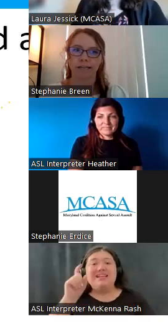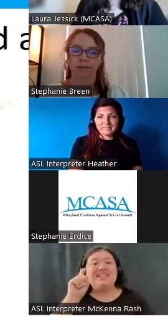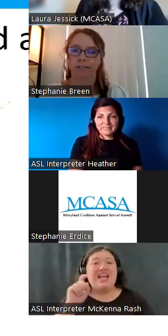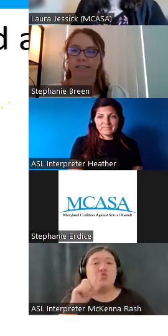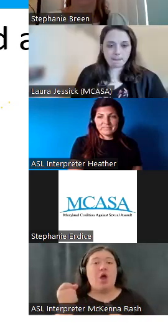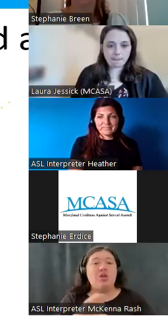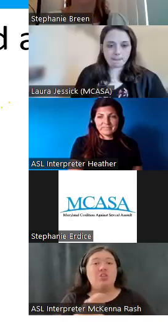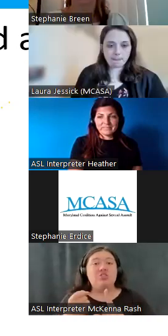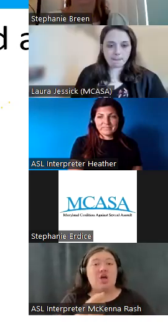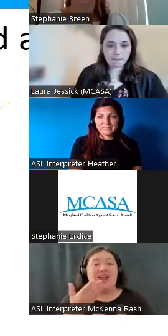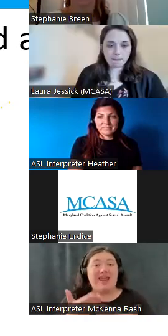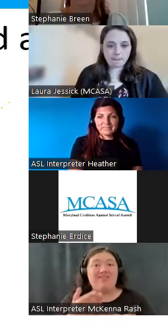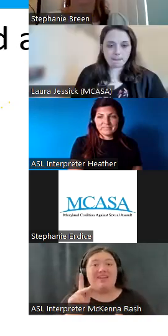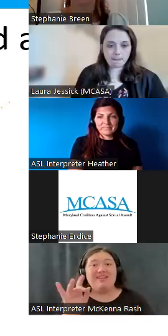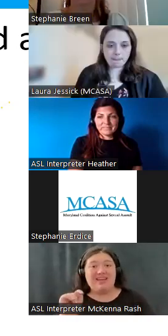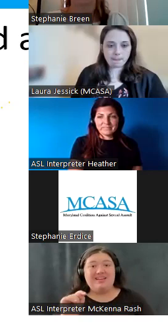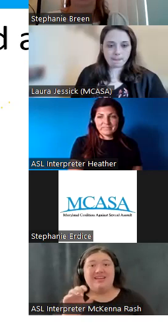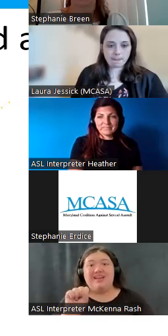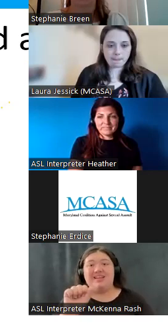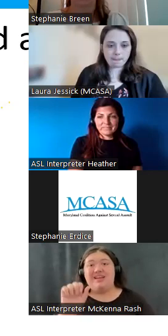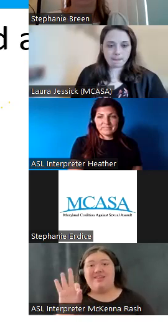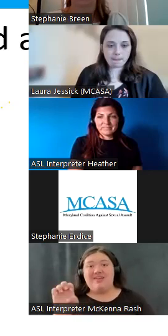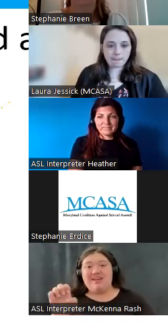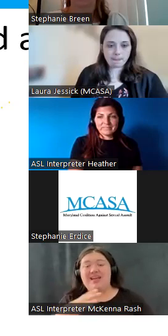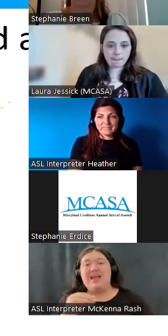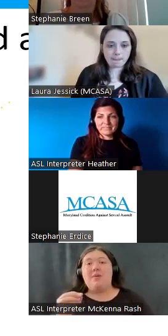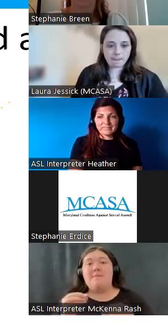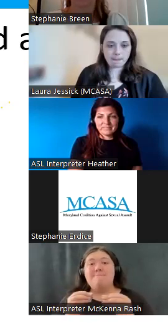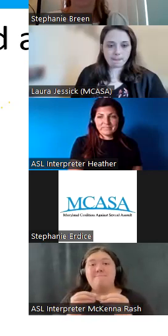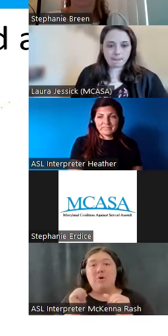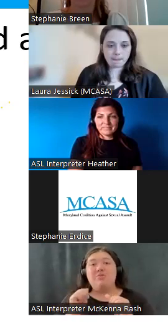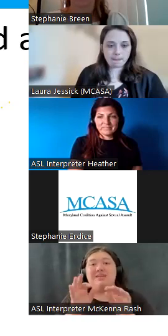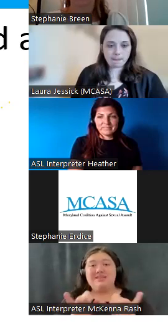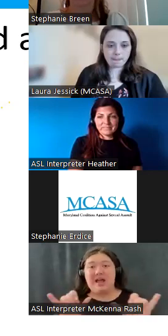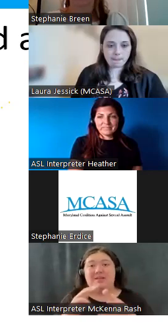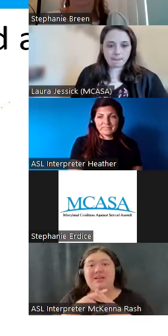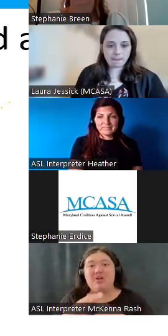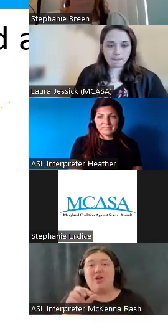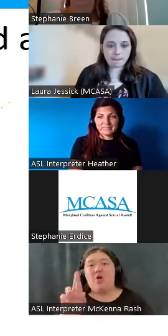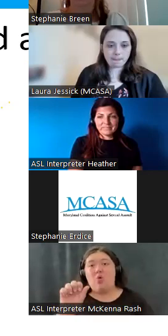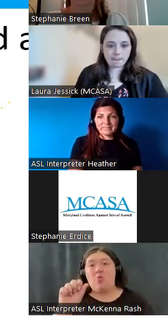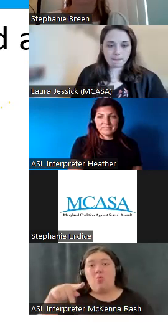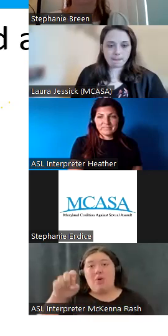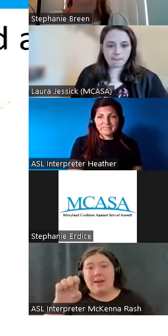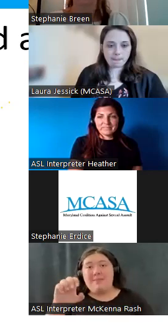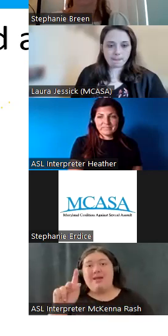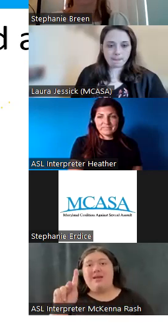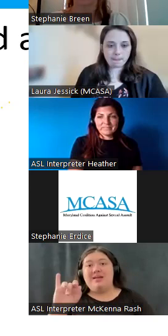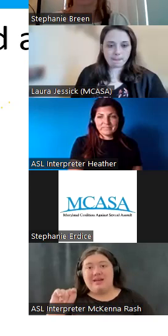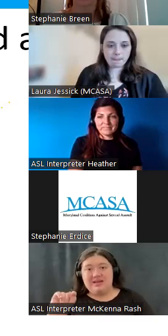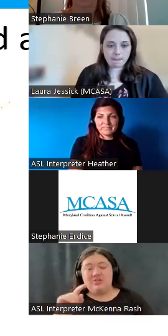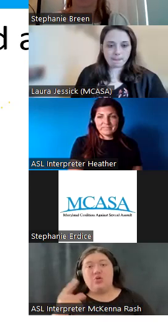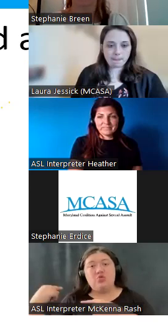evidence kit, or a SAEK, and they're more commonly known as rape kits. So during the 2023